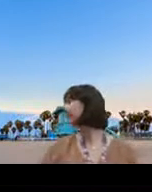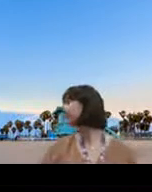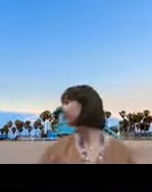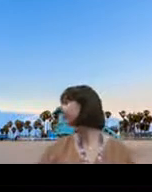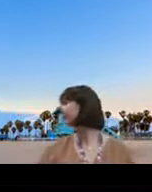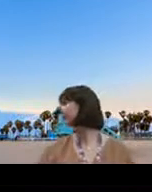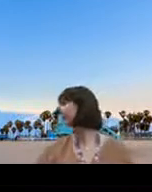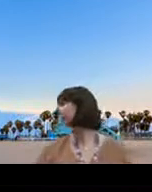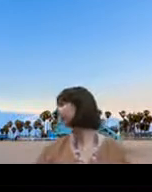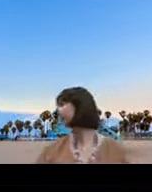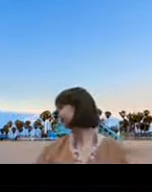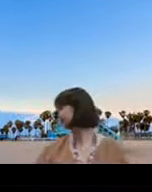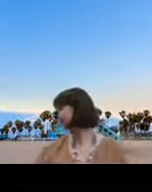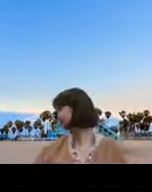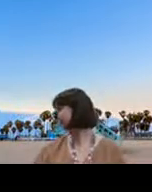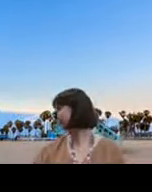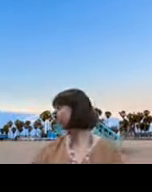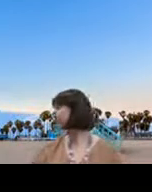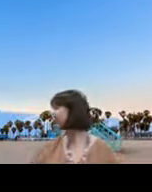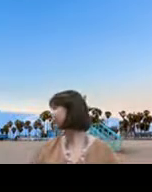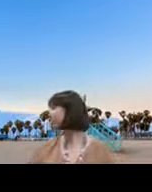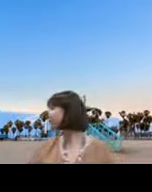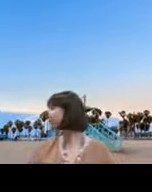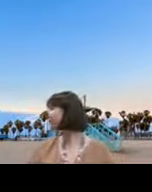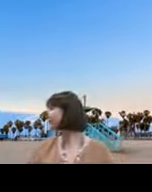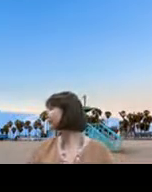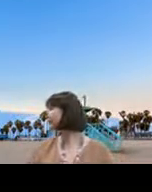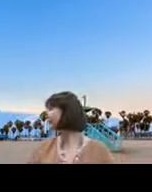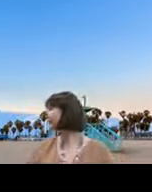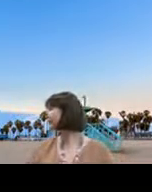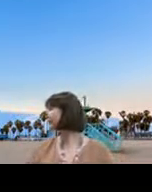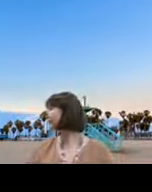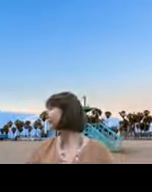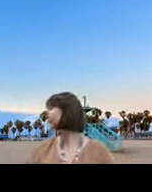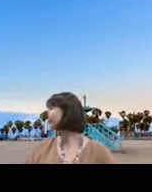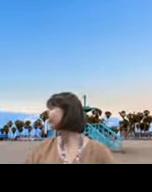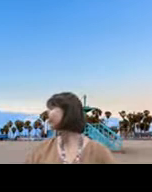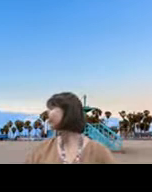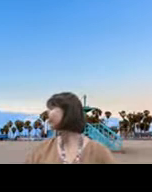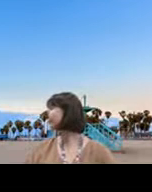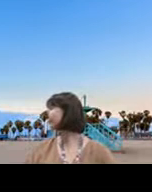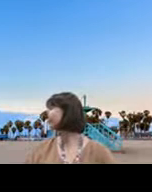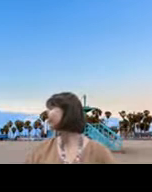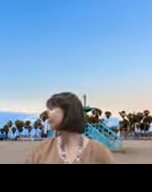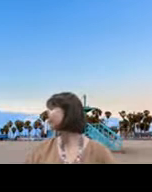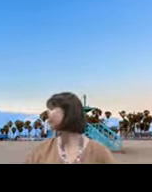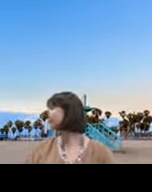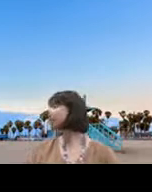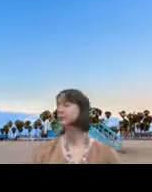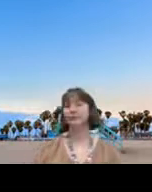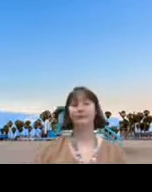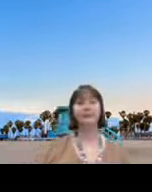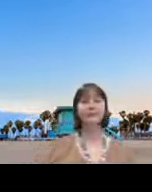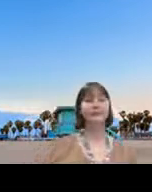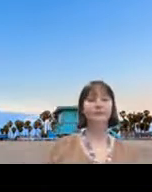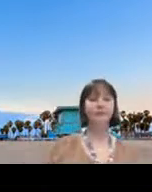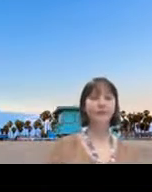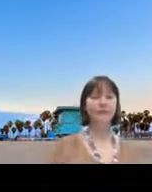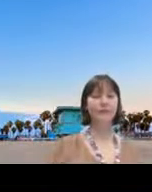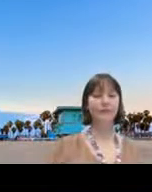is cultural awareness, is understanding that there is a difference between Aboriginal and non-Aboriginal people. Second is